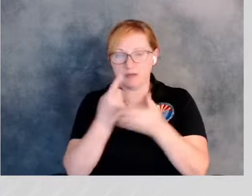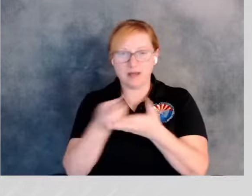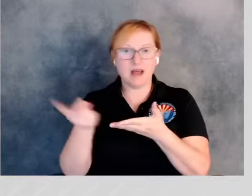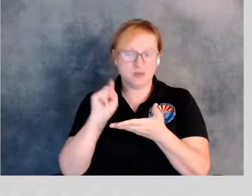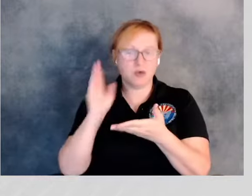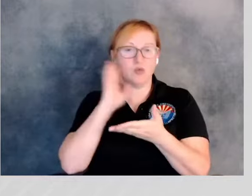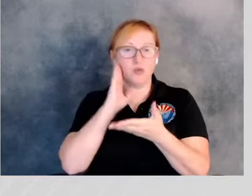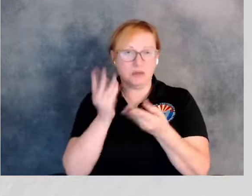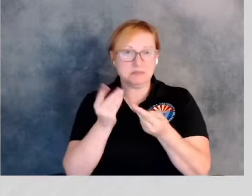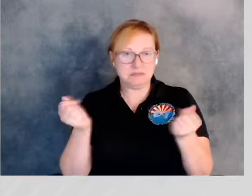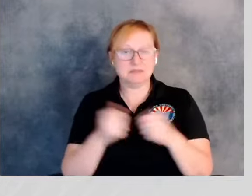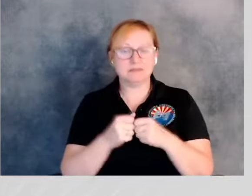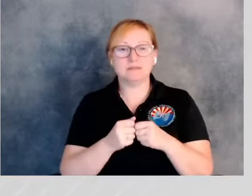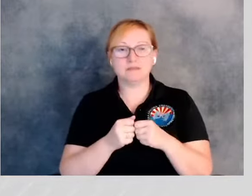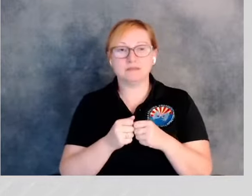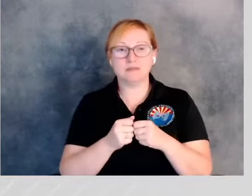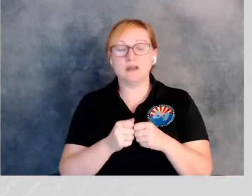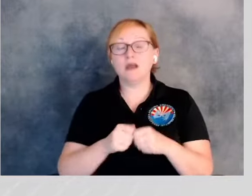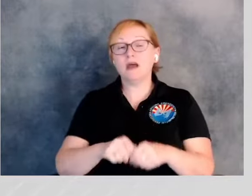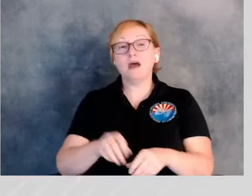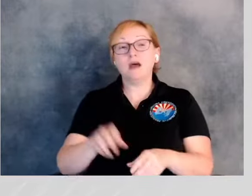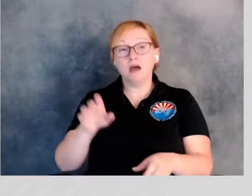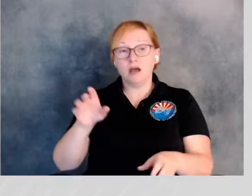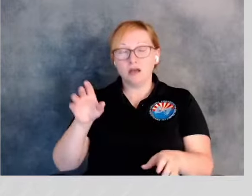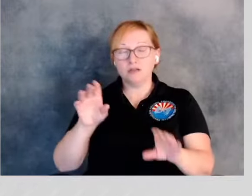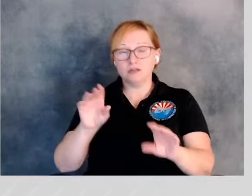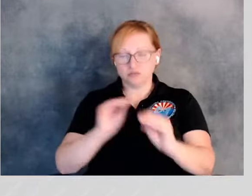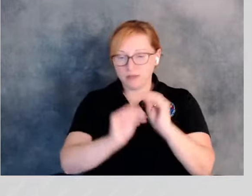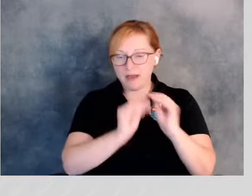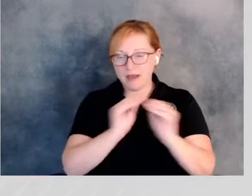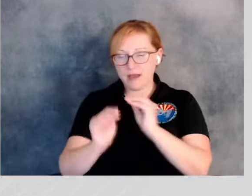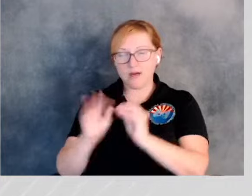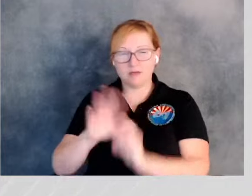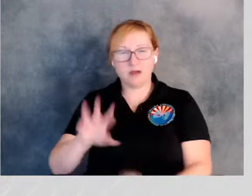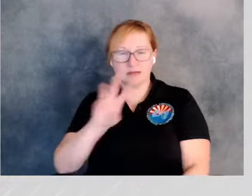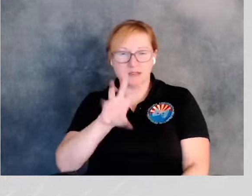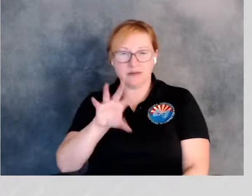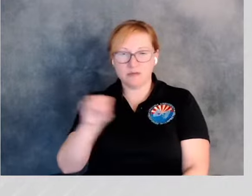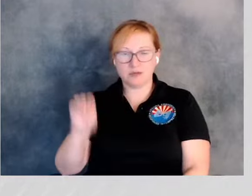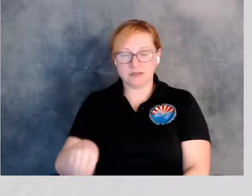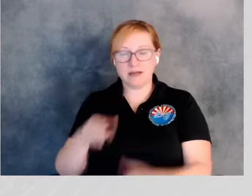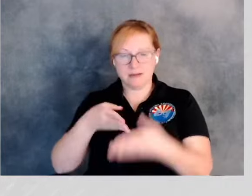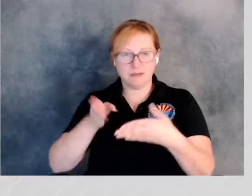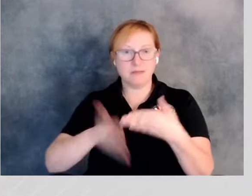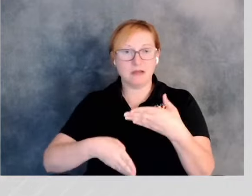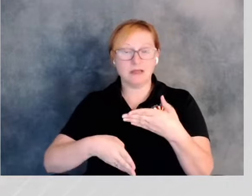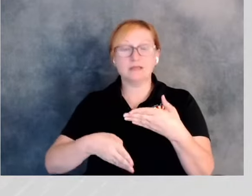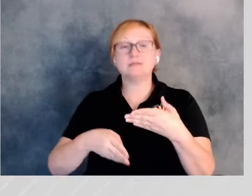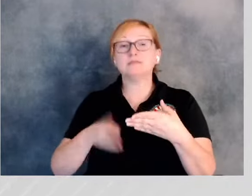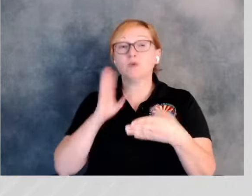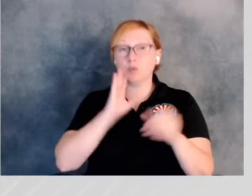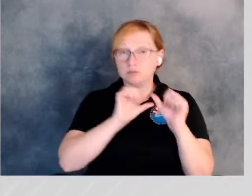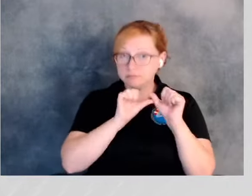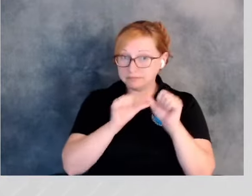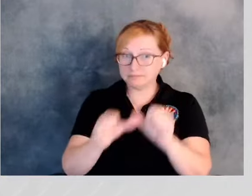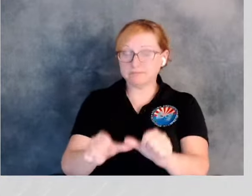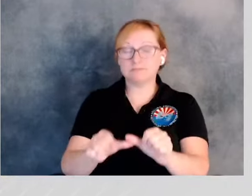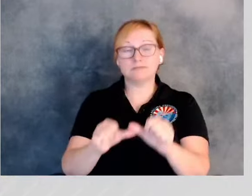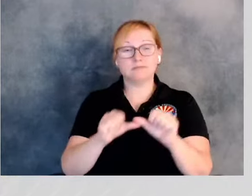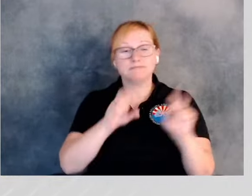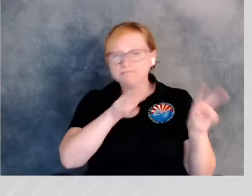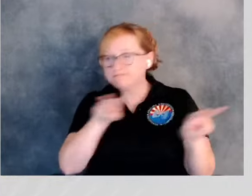is approximately 65% complete, and we'll continue to have resources through the weekend, patrolling and keeping an eye out for anything that